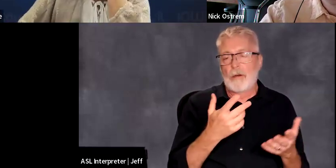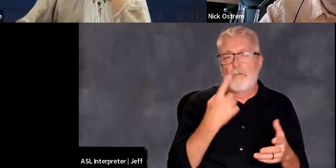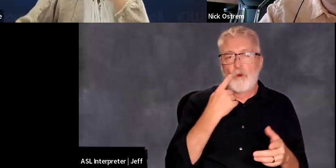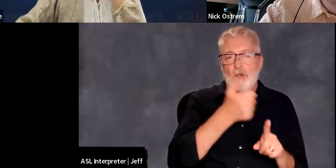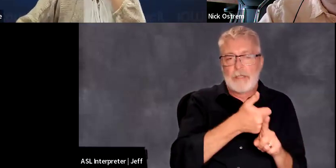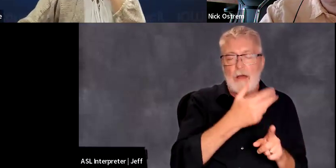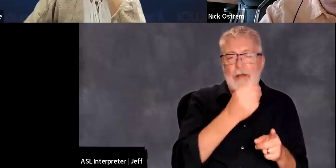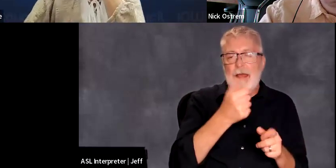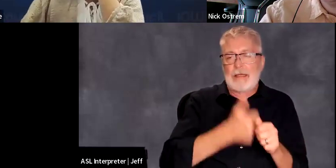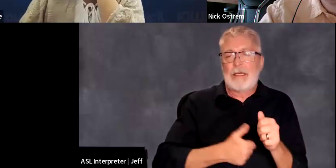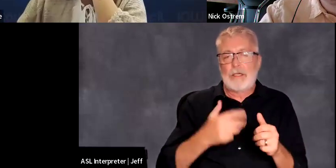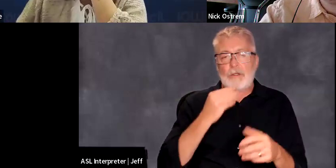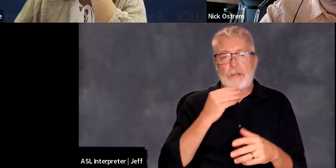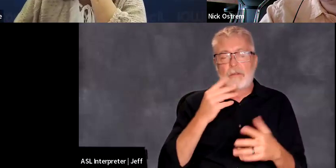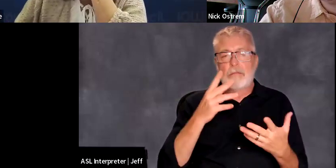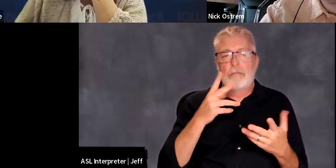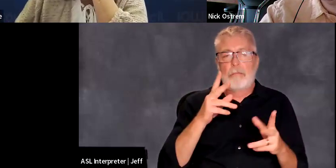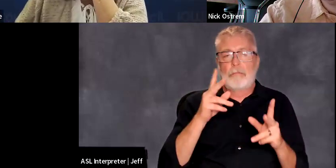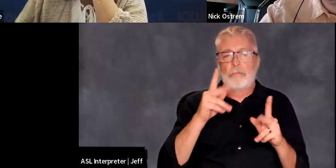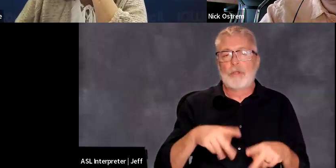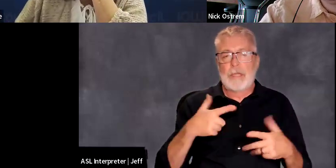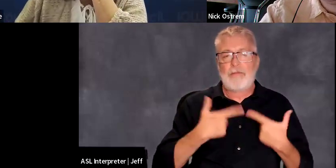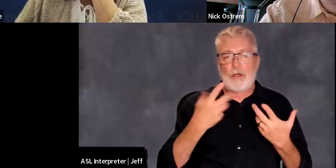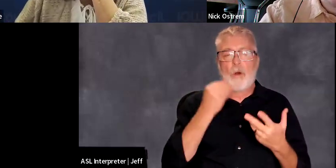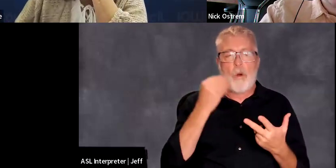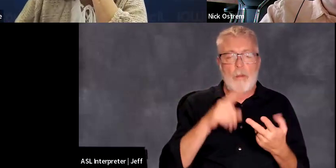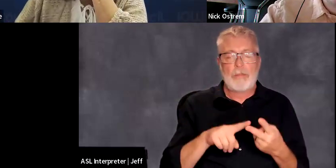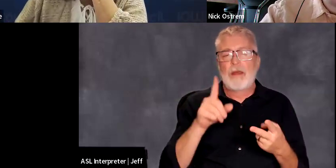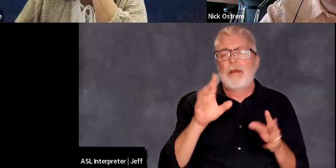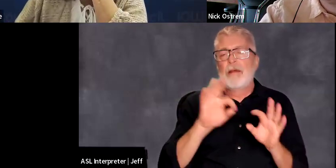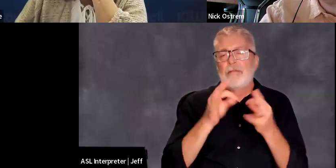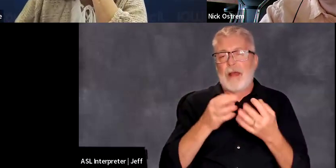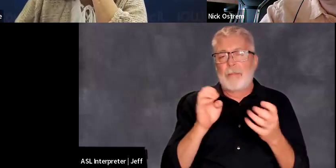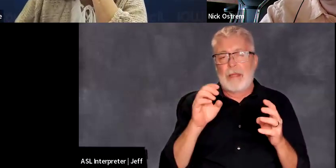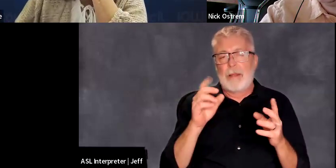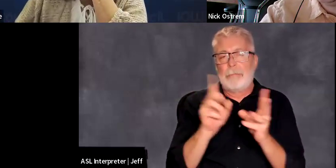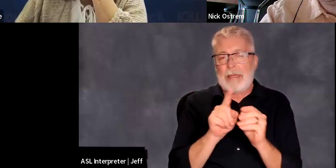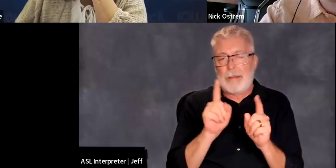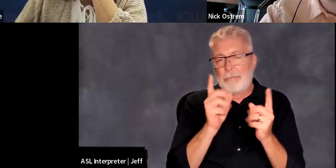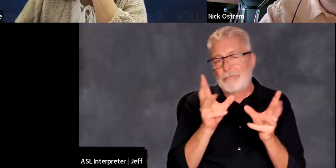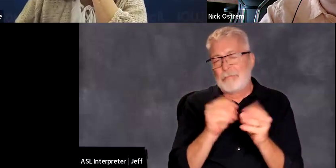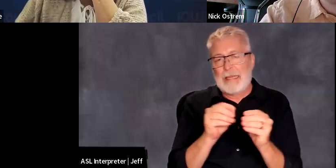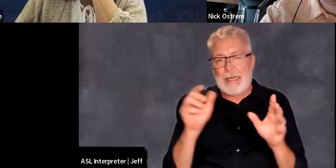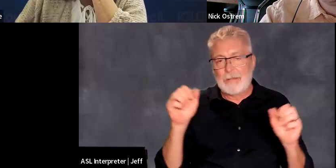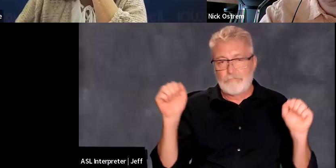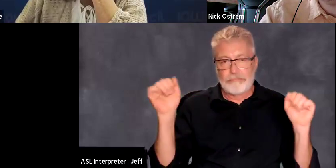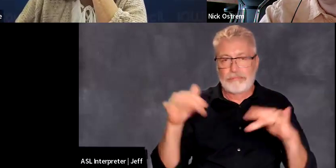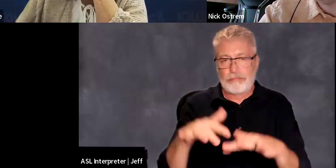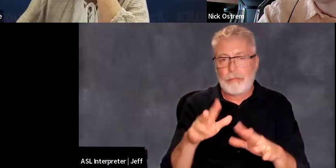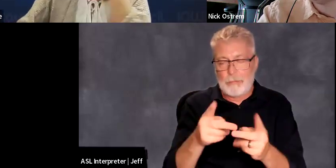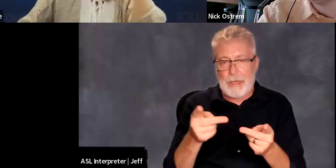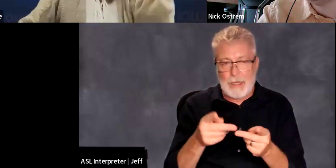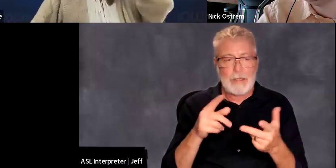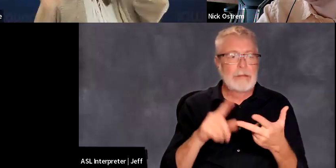member, family emergency meeting places, family contact information, and a list of important documents.